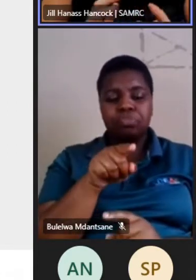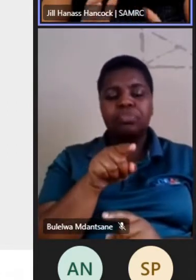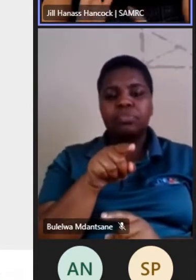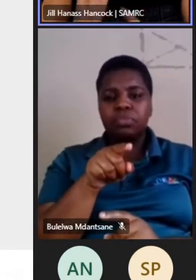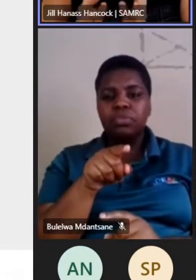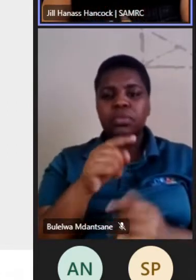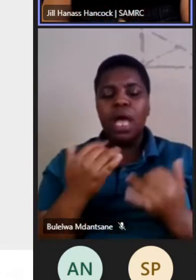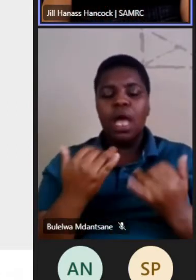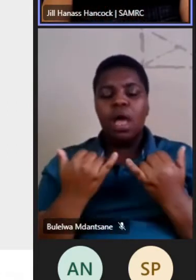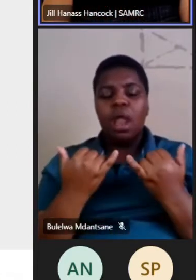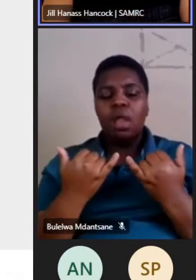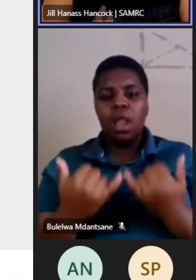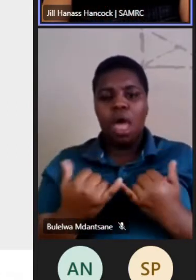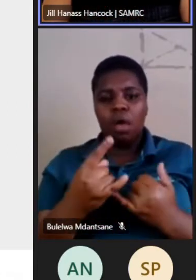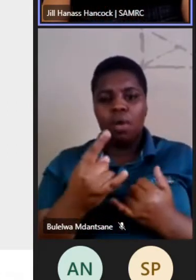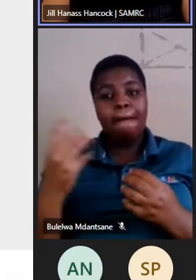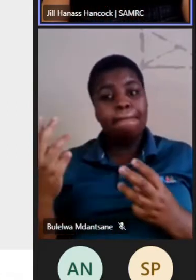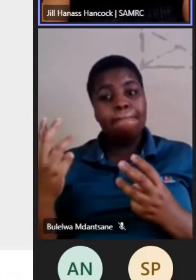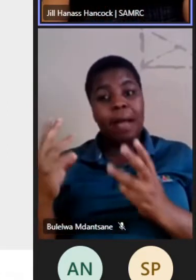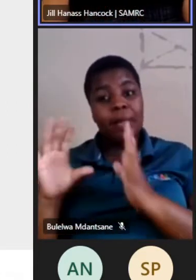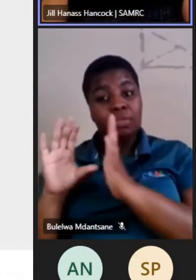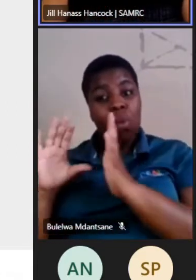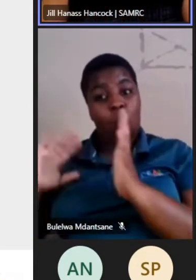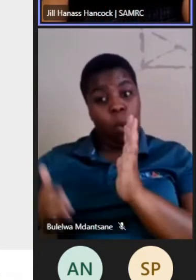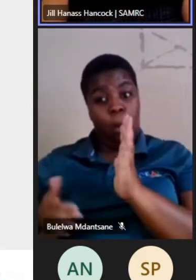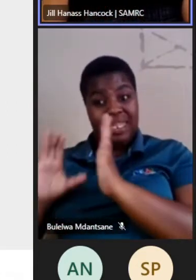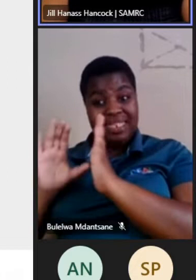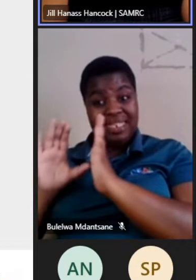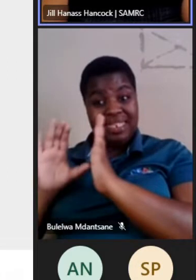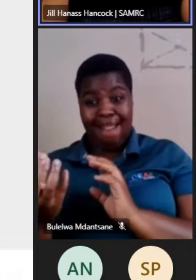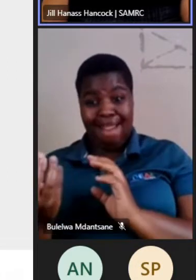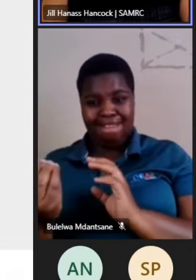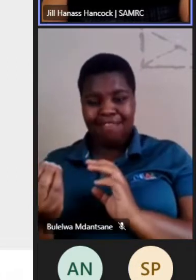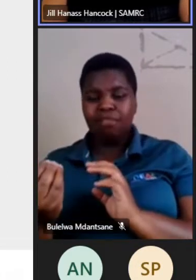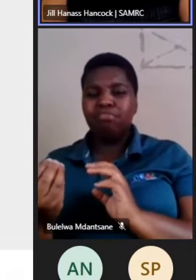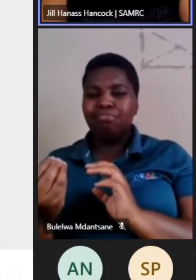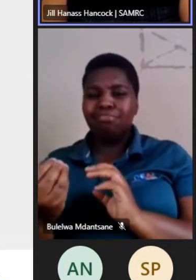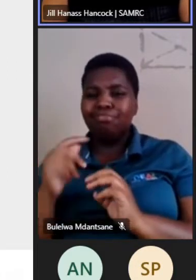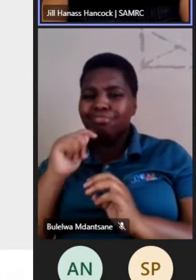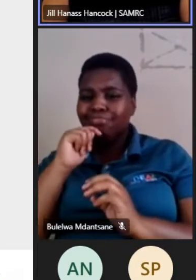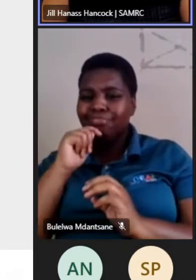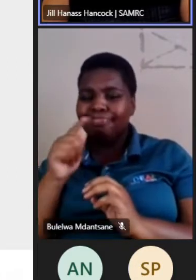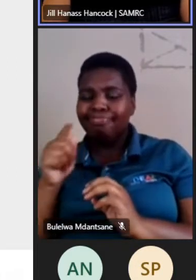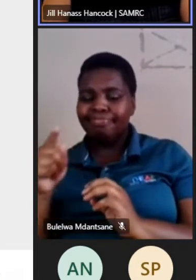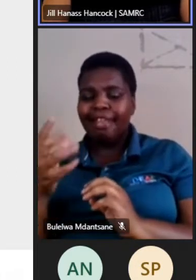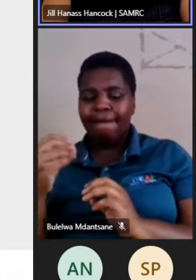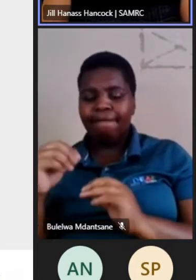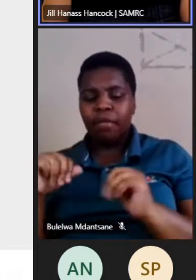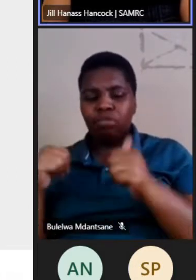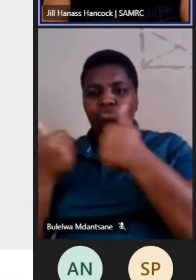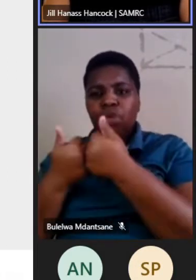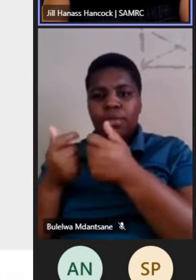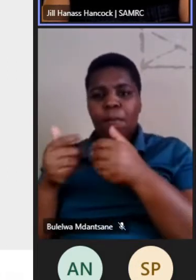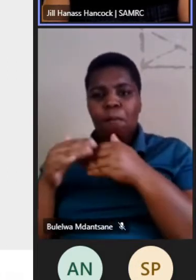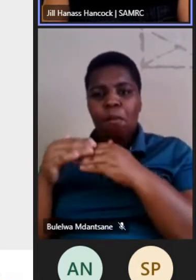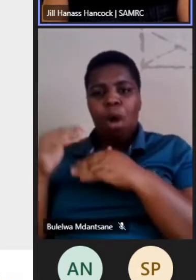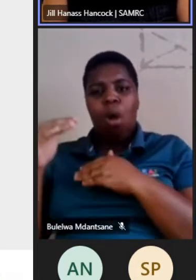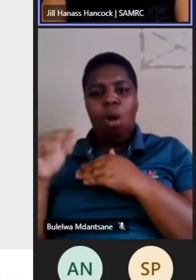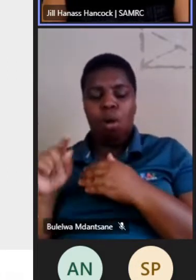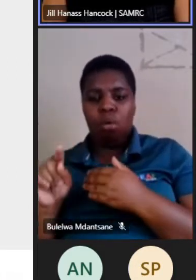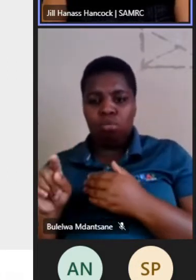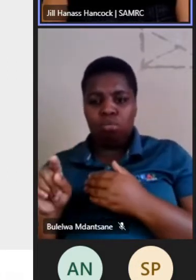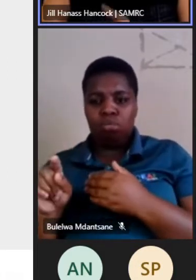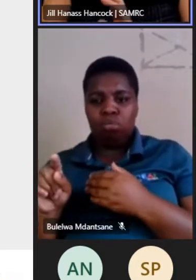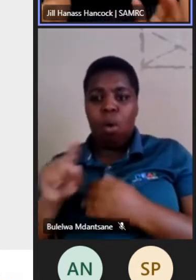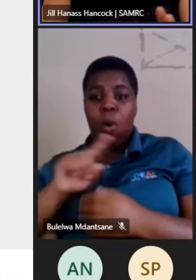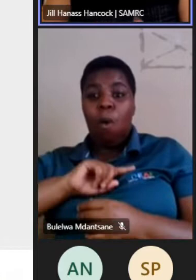again, women with disabilities have reported before and during the lockdown, more experience